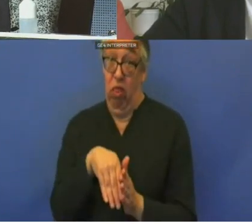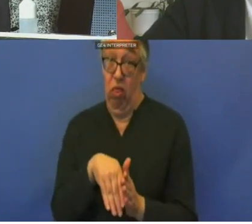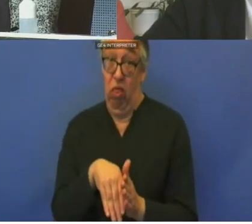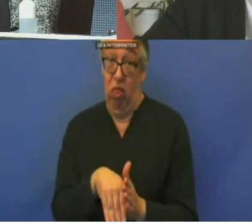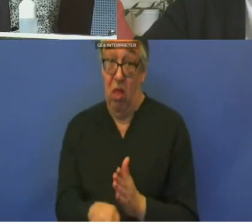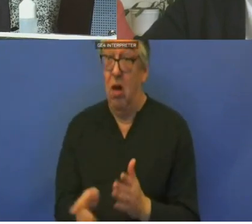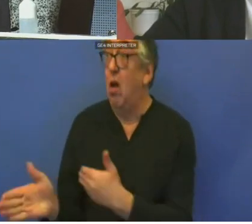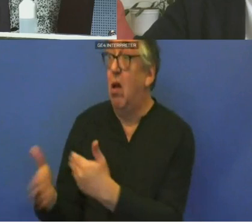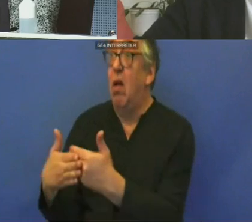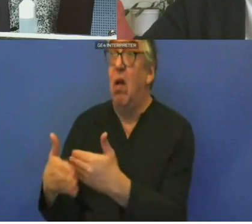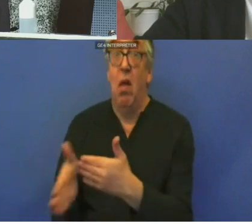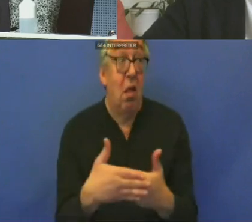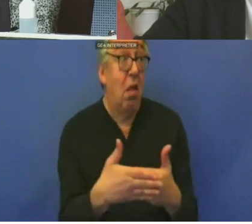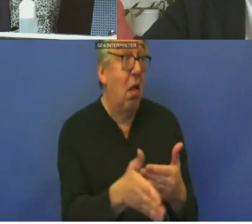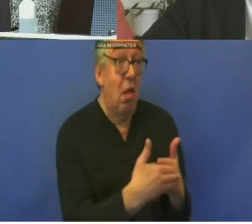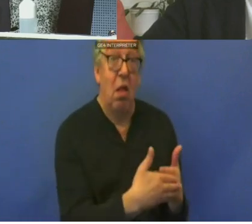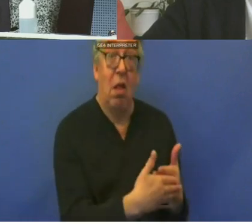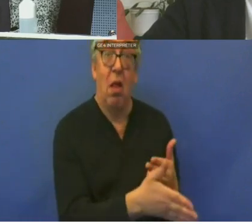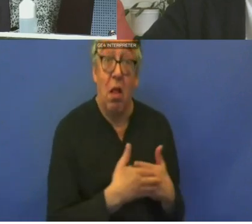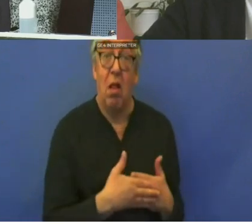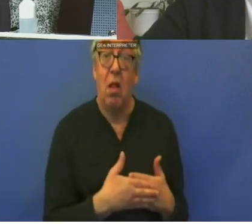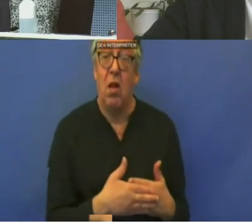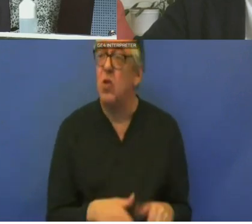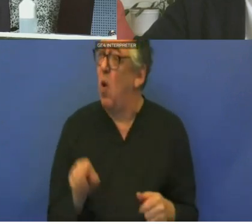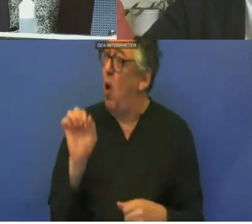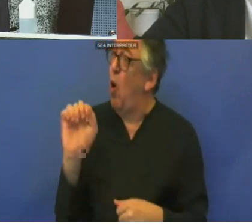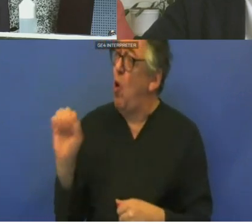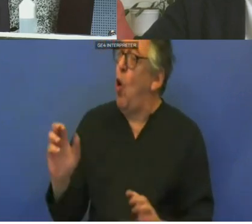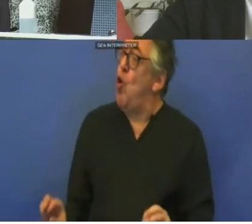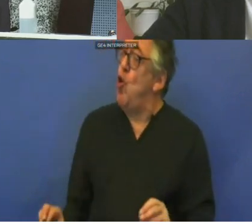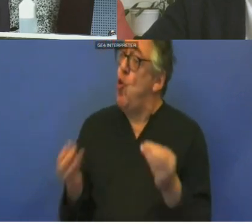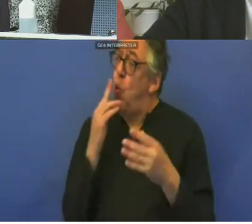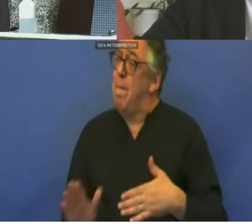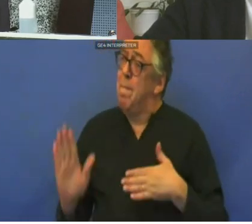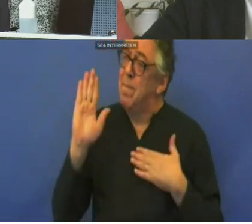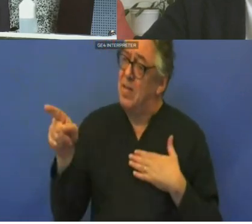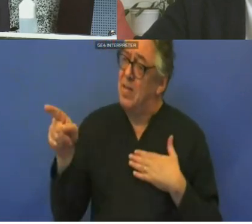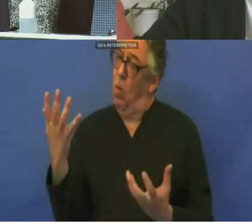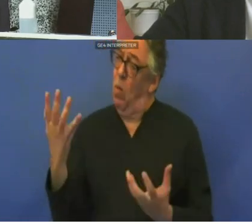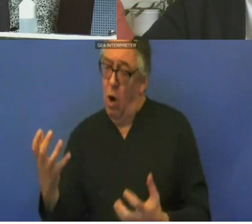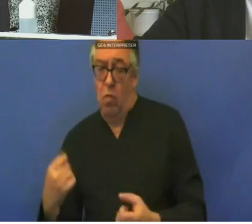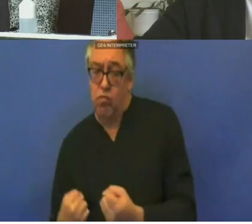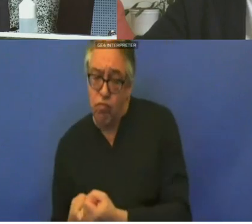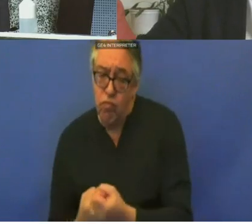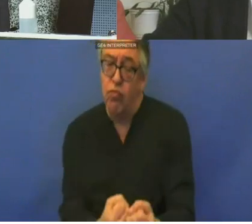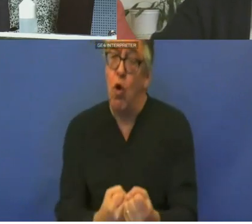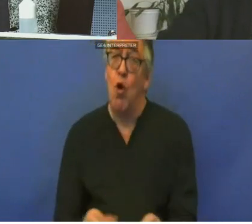do and what your pledge is about to give support and to allow people to overcome these